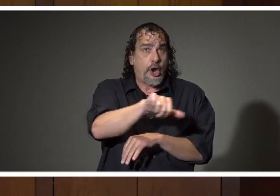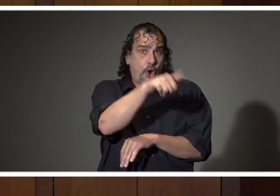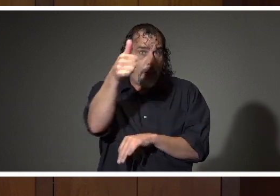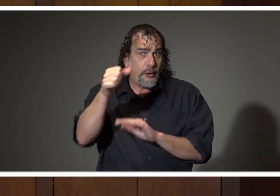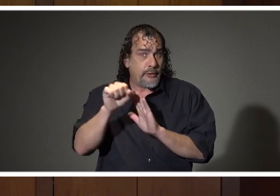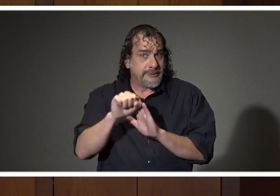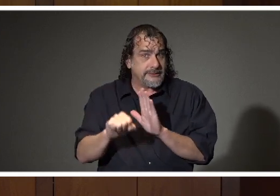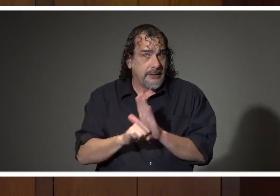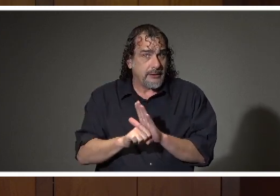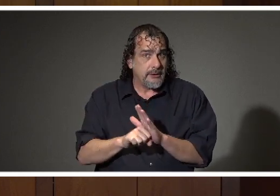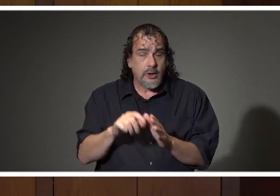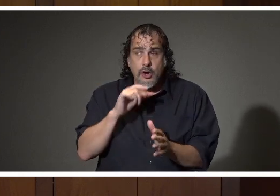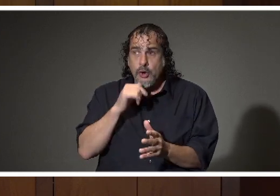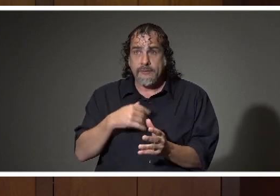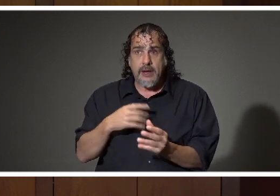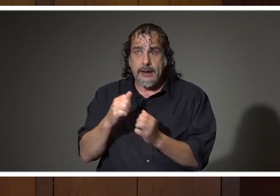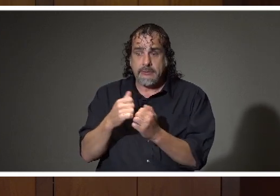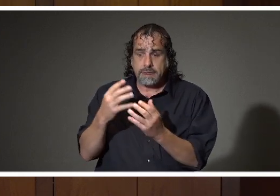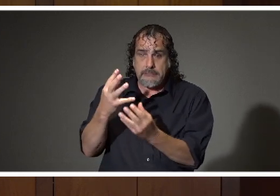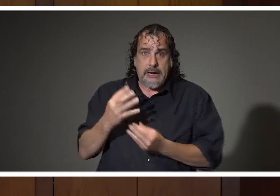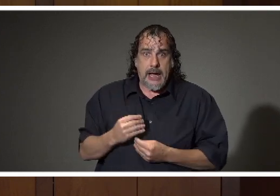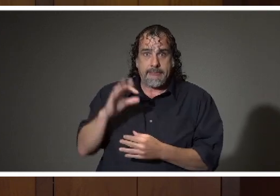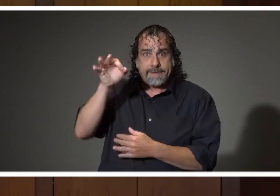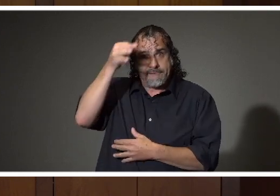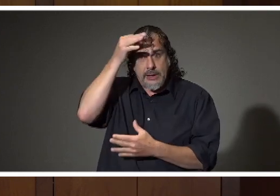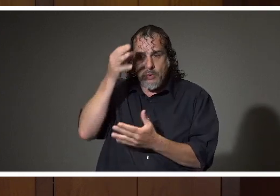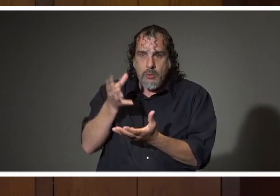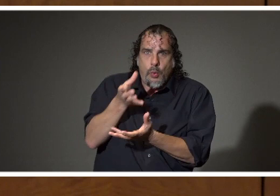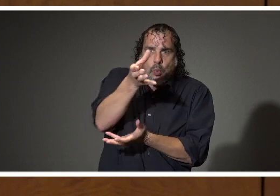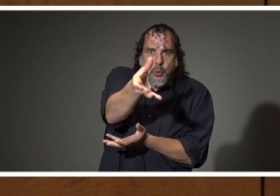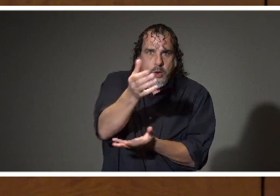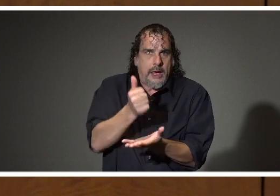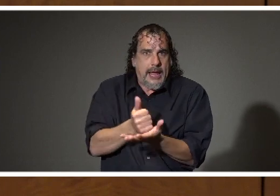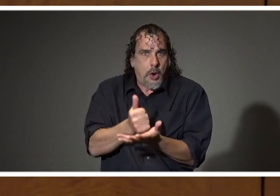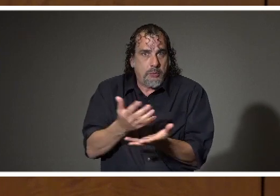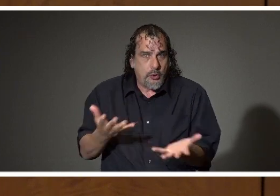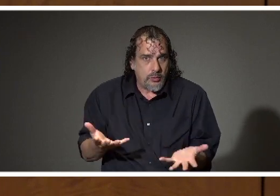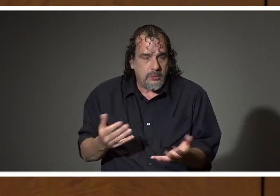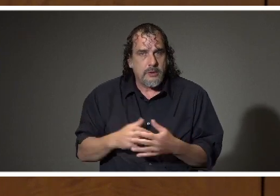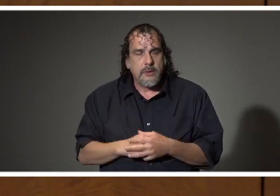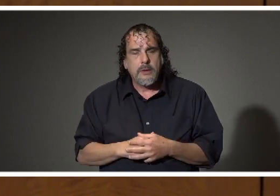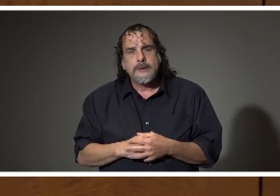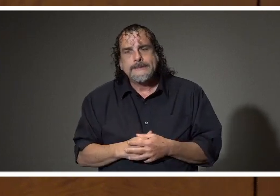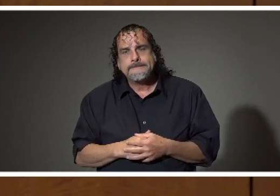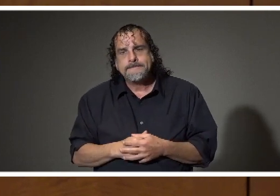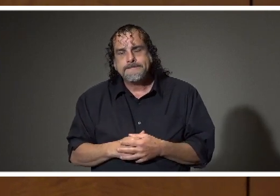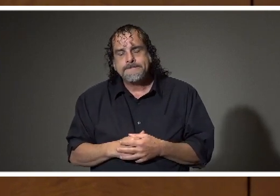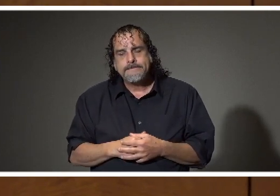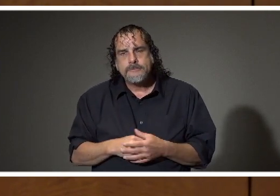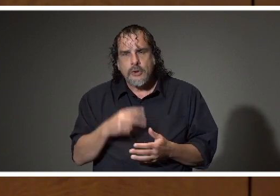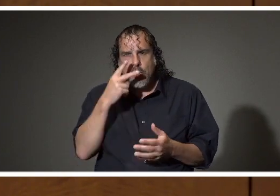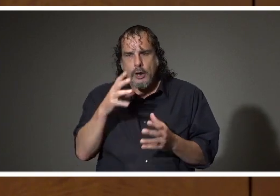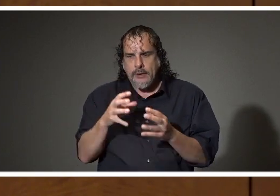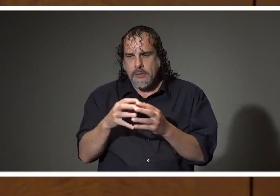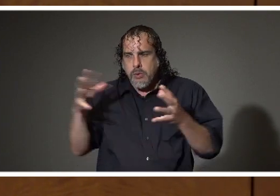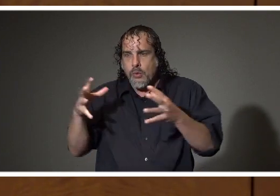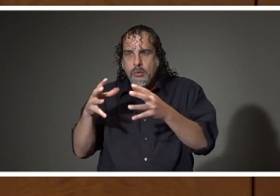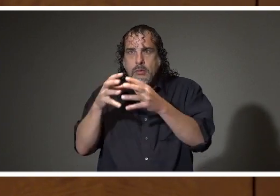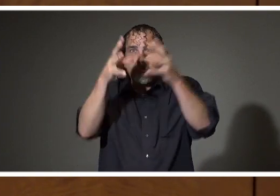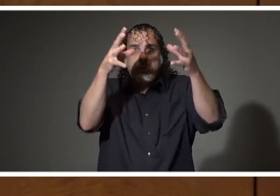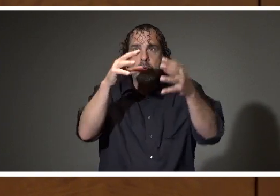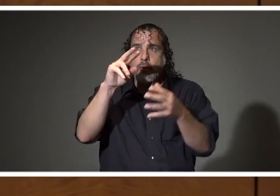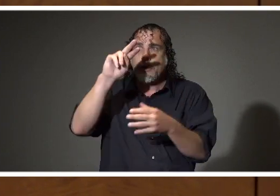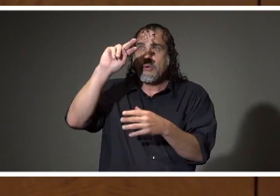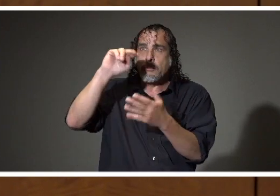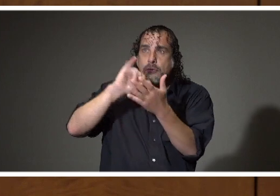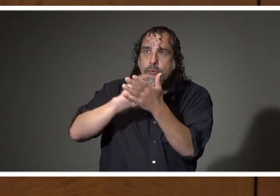not received significant federal help. You know, when you look at the hot spots in New York and New